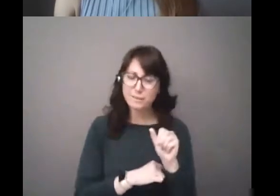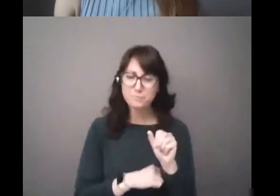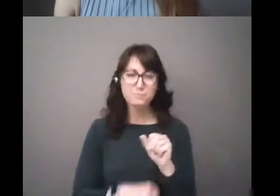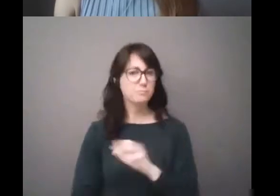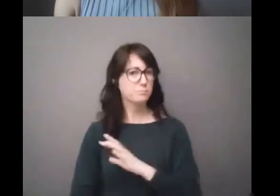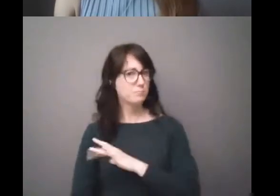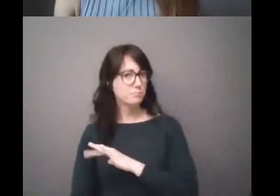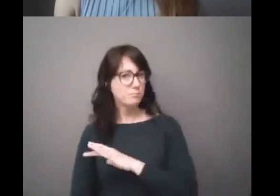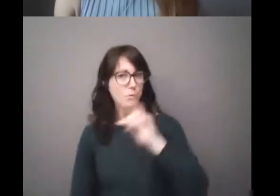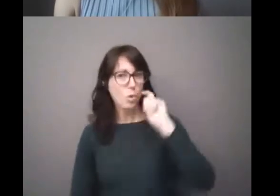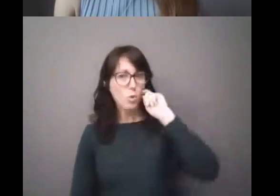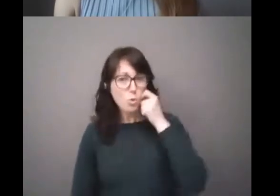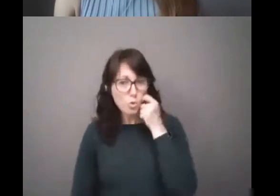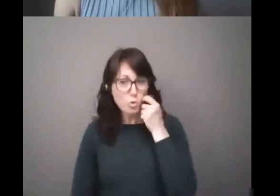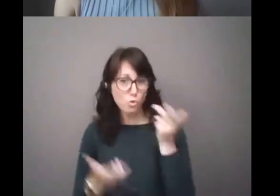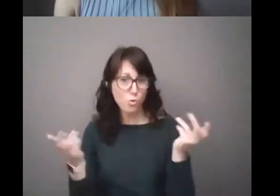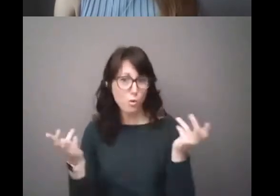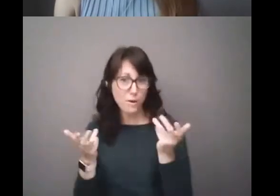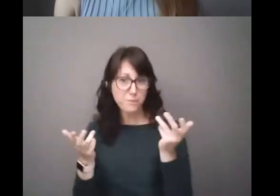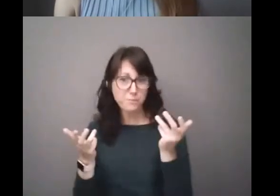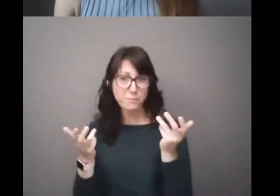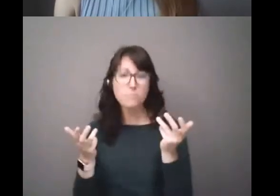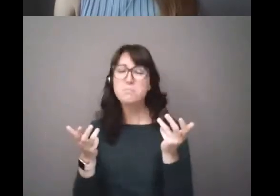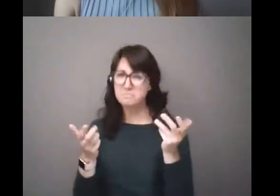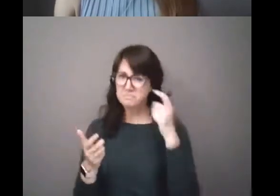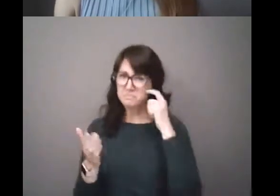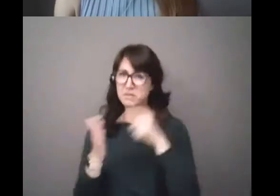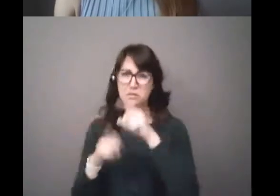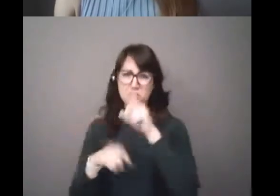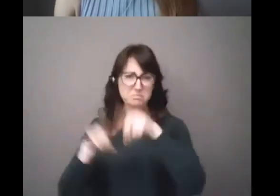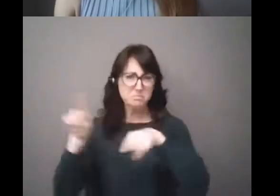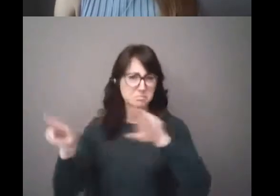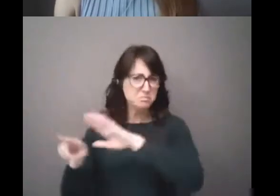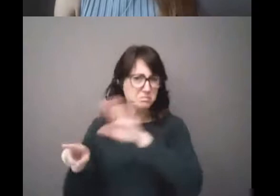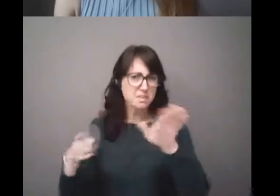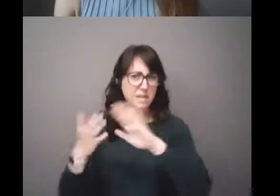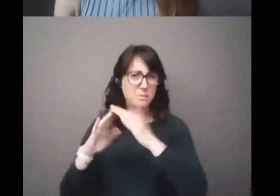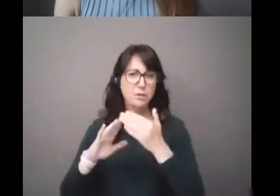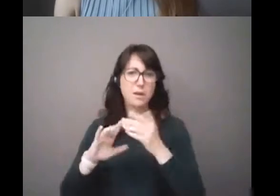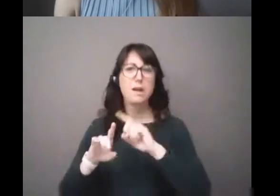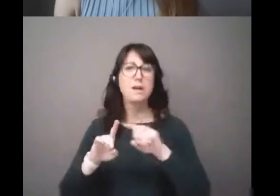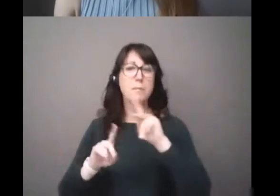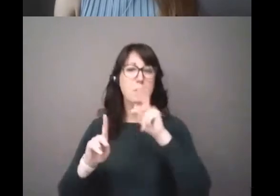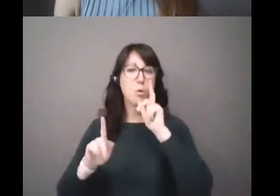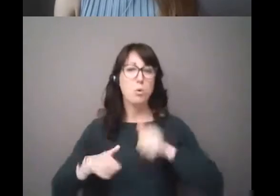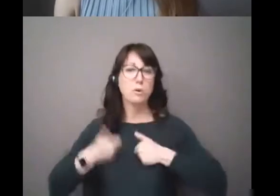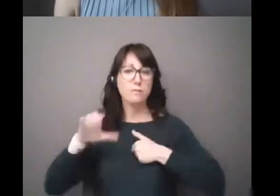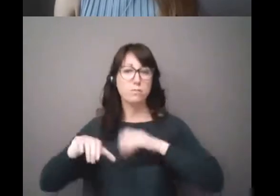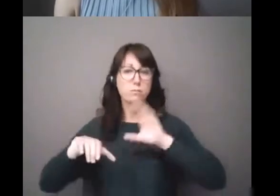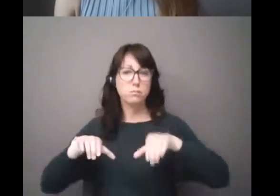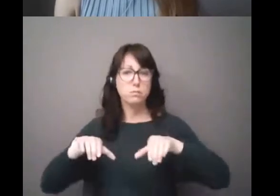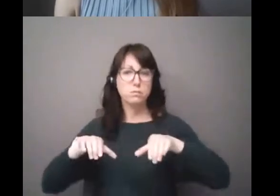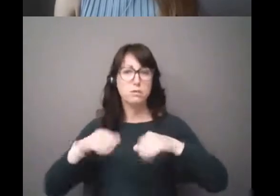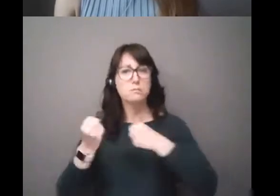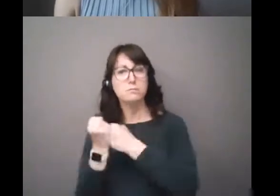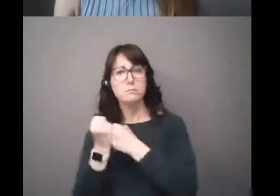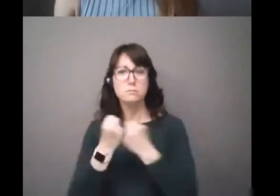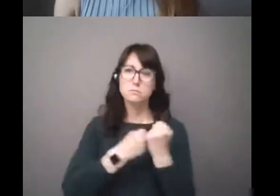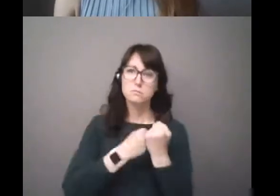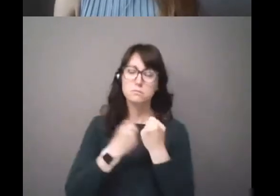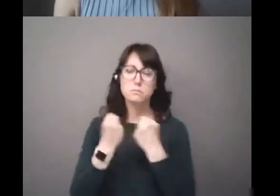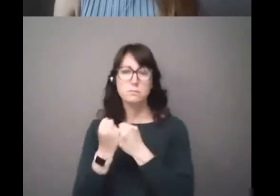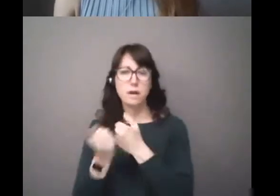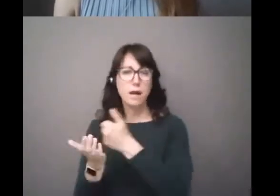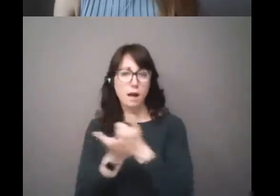and the thing that actually happens in all communities, is that neighbors are actually helping neighbors, whether they're getting